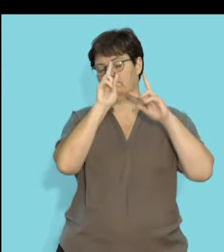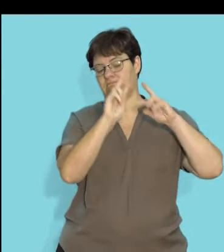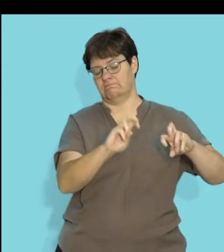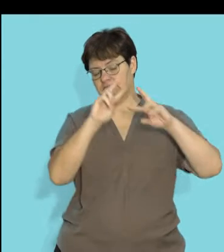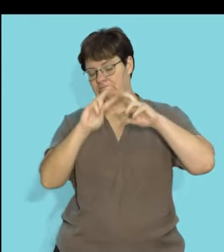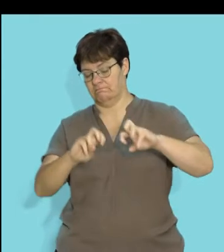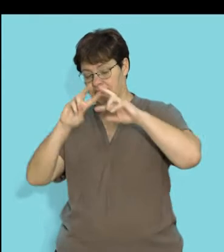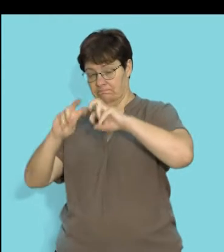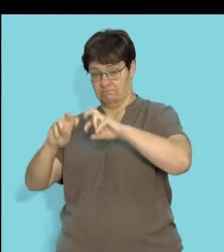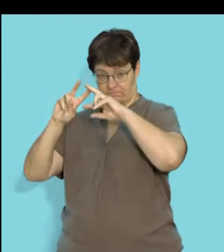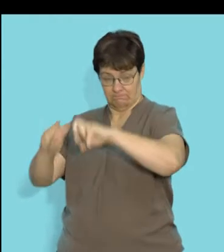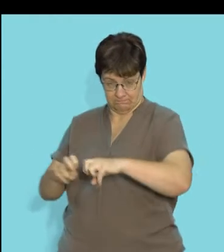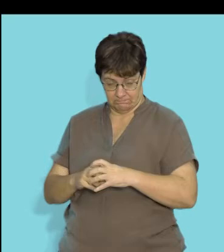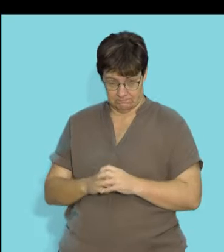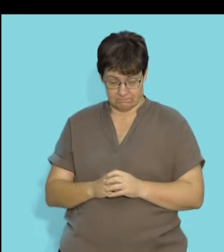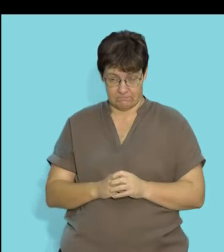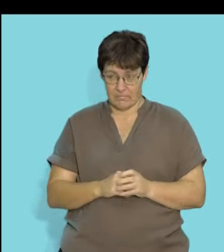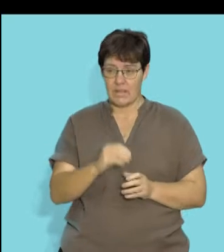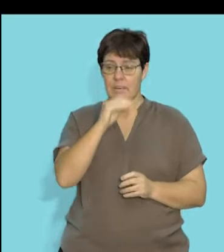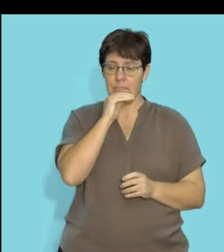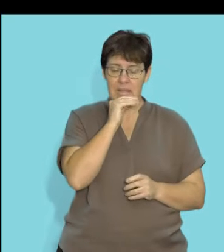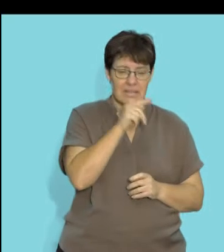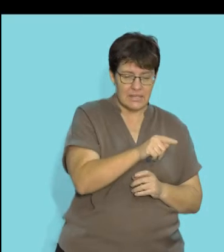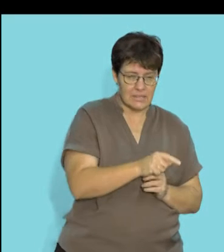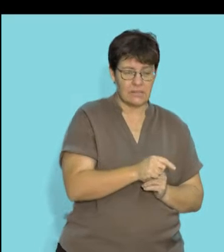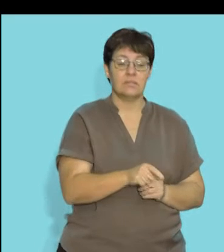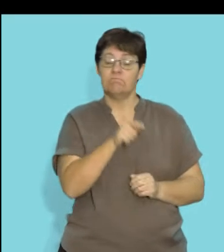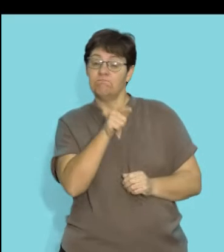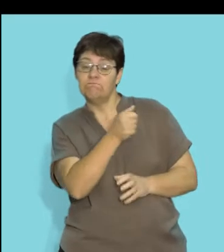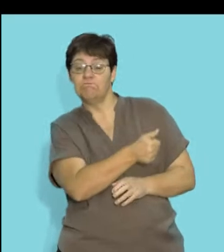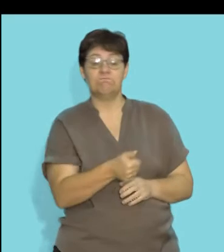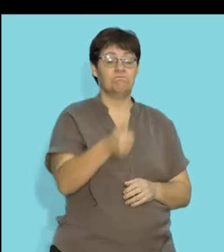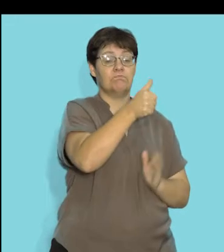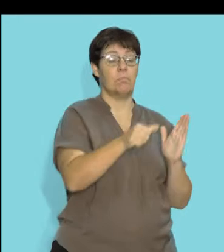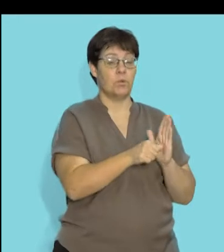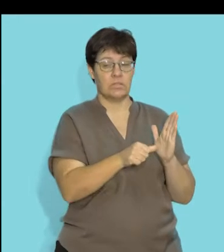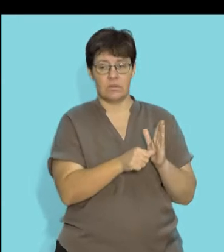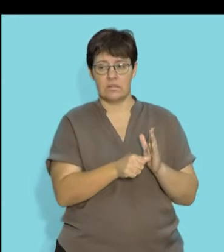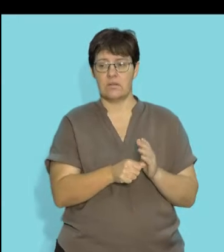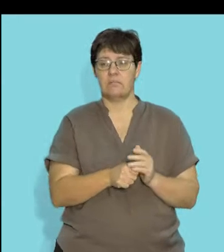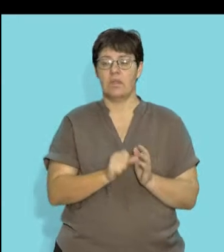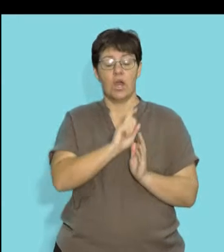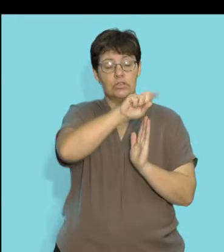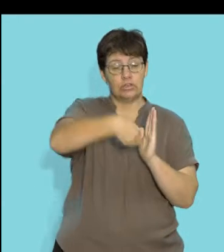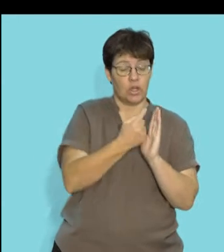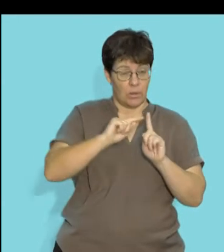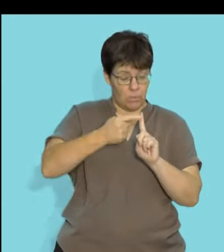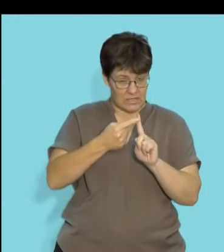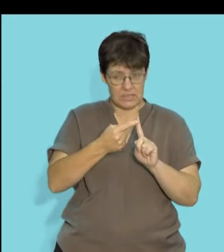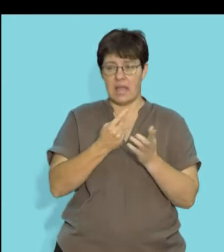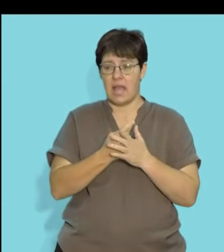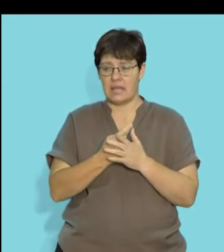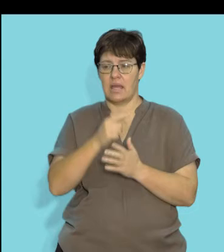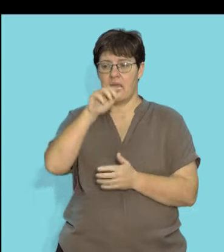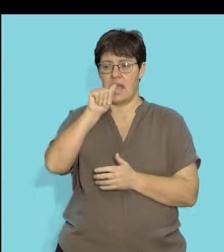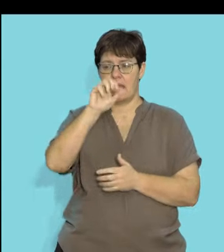look at, each type of function. The definition, the main thing here for this lesson is what you call a turning point and